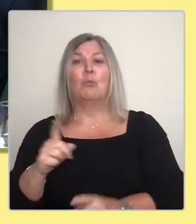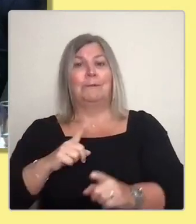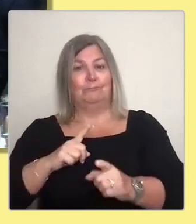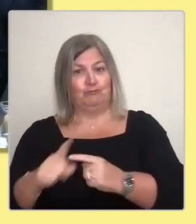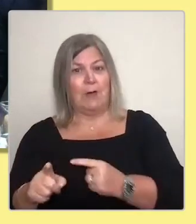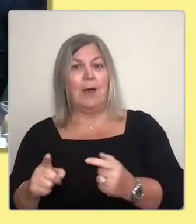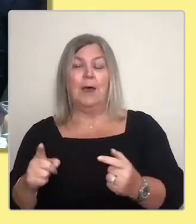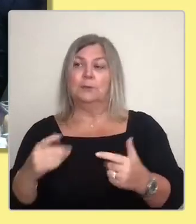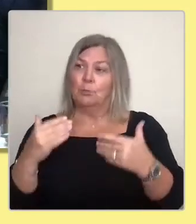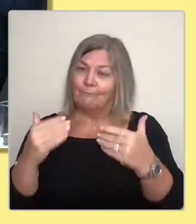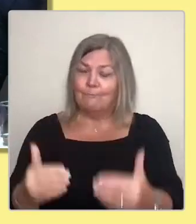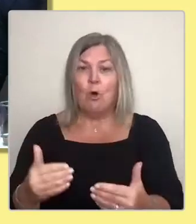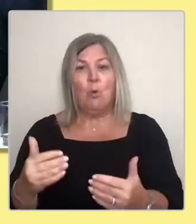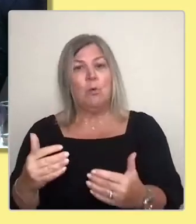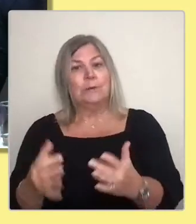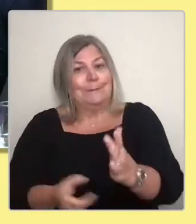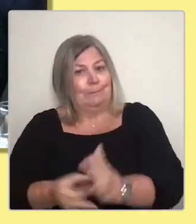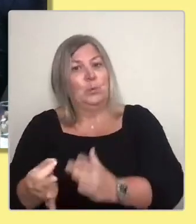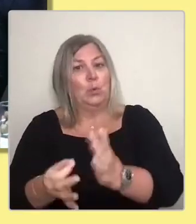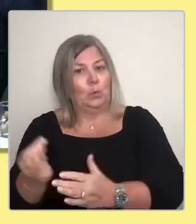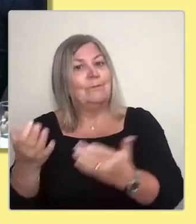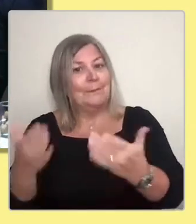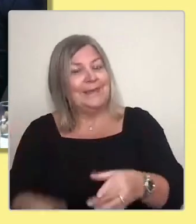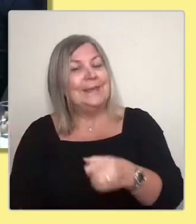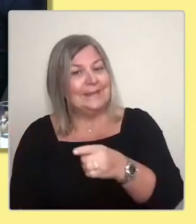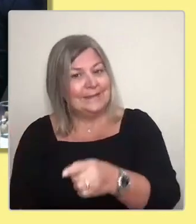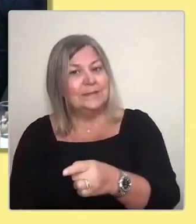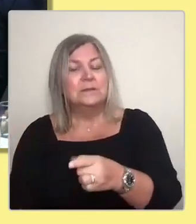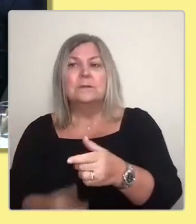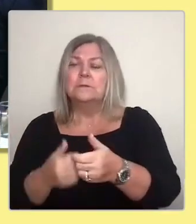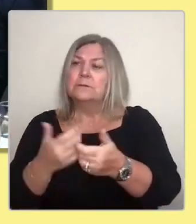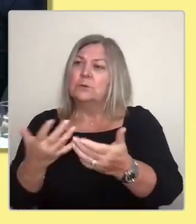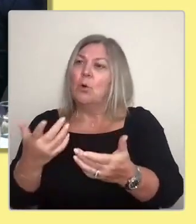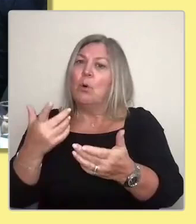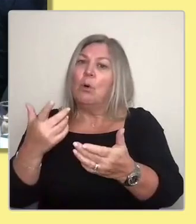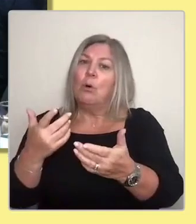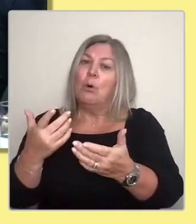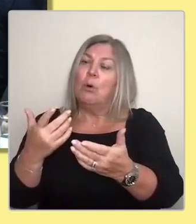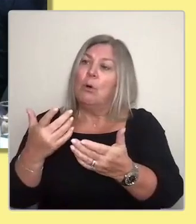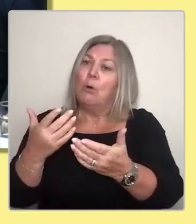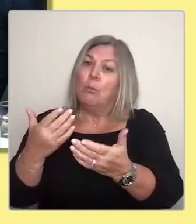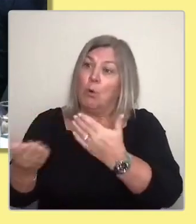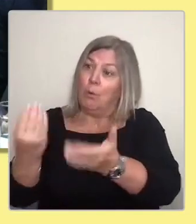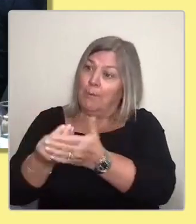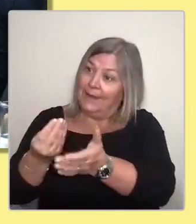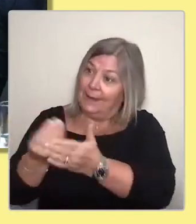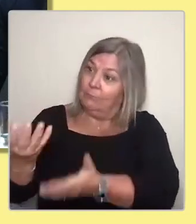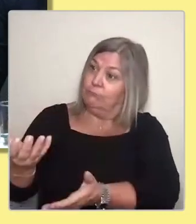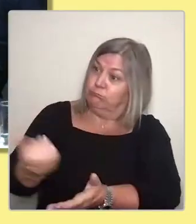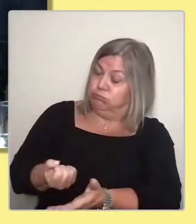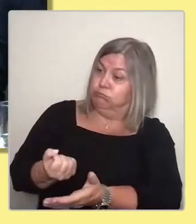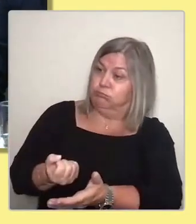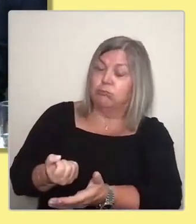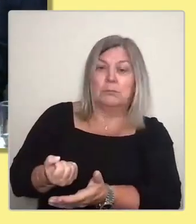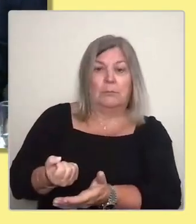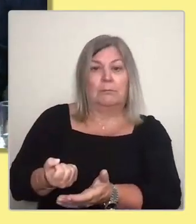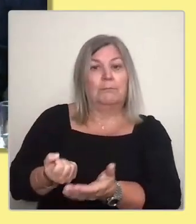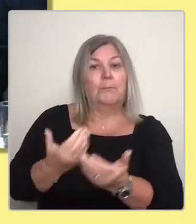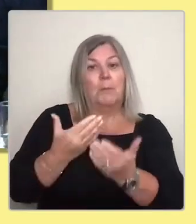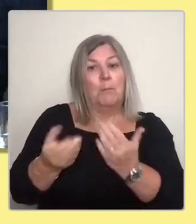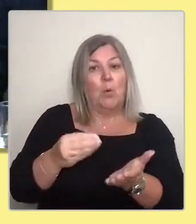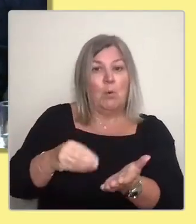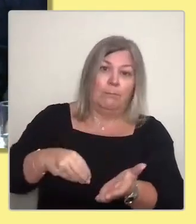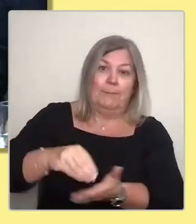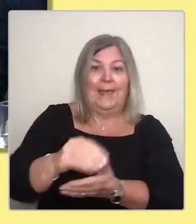of supporting those who have perhaps a smaller voice. So those are the values, those are the reasons that I joined